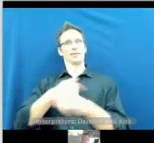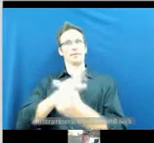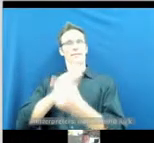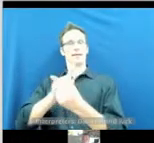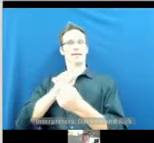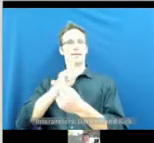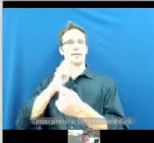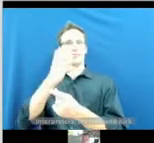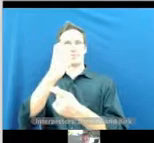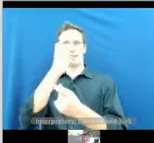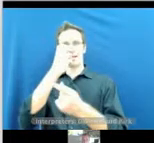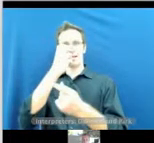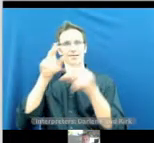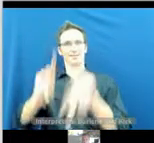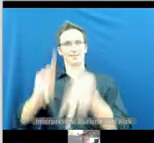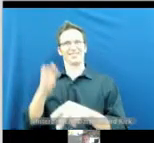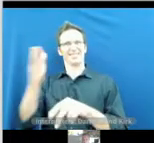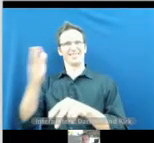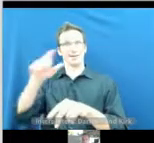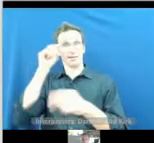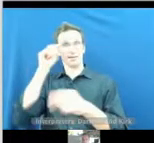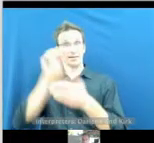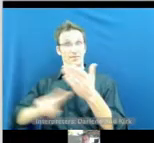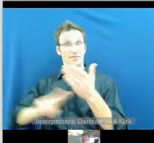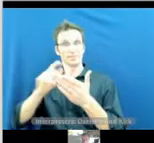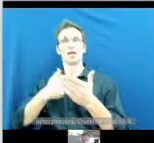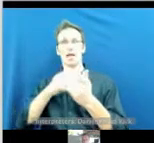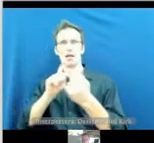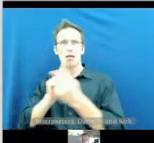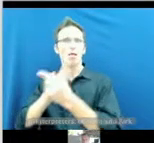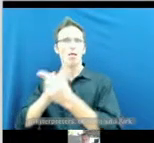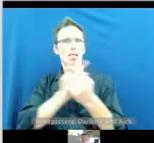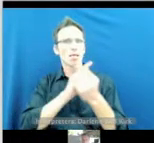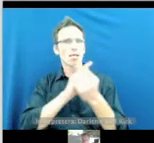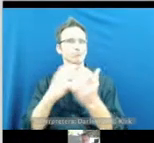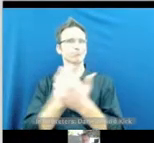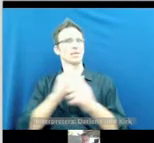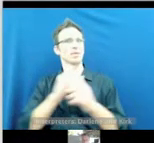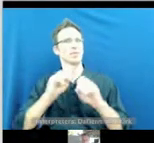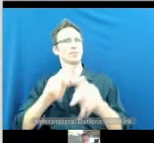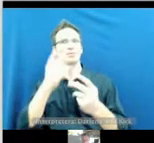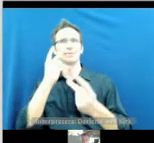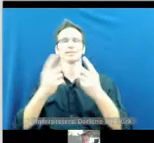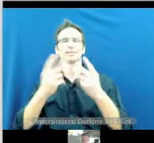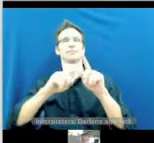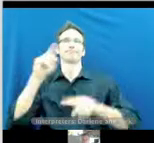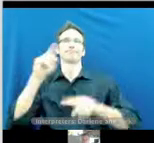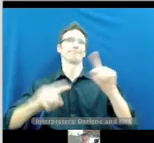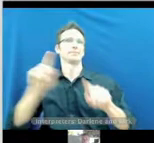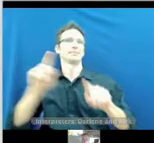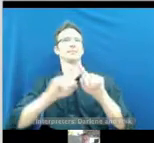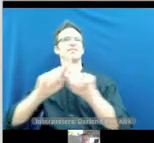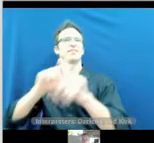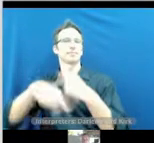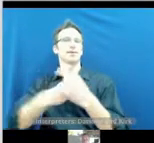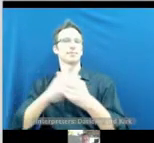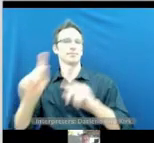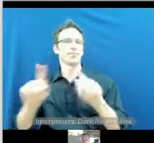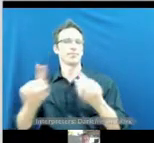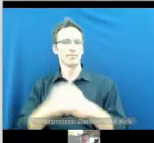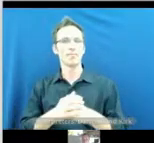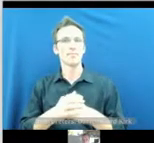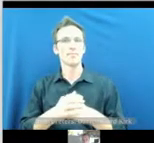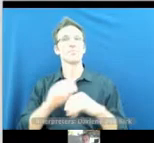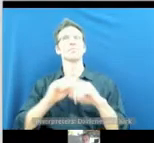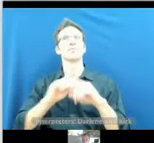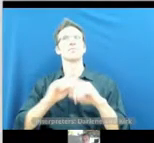at Gallaudet obviously gives you more opportunity to meet a wide range of individuals. So, but it was from there when I